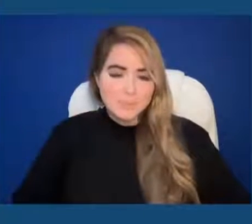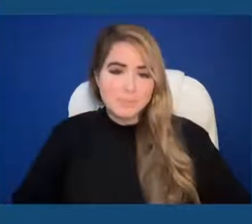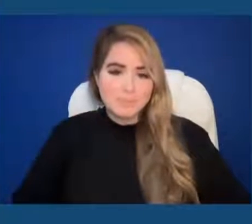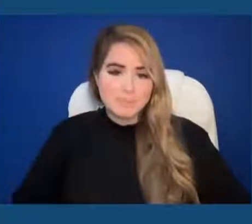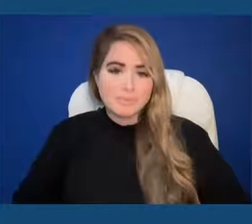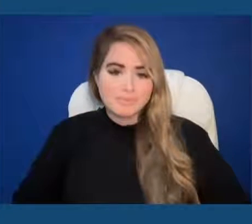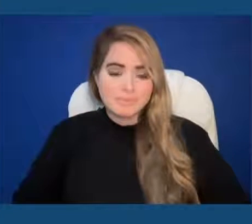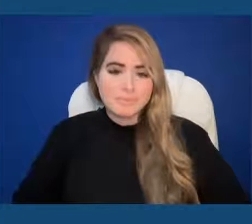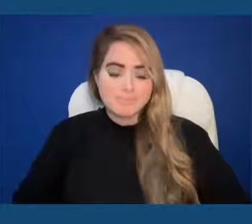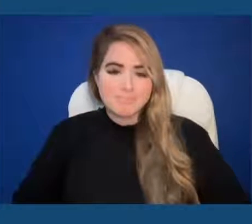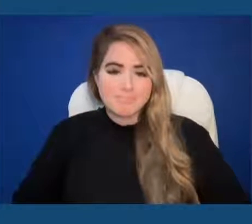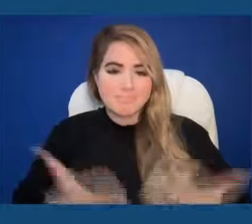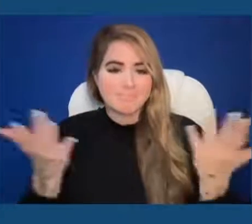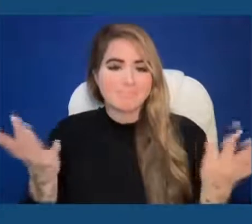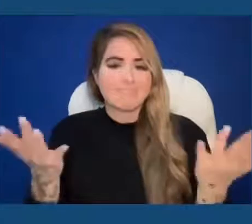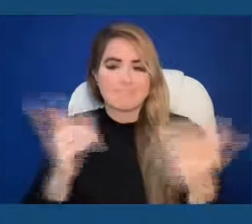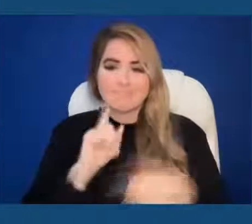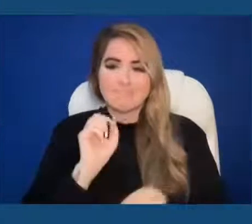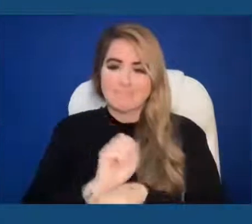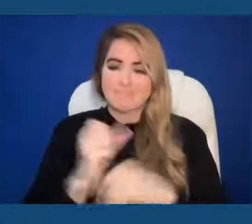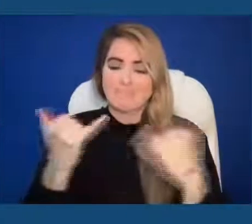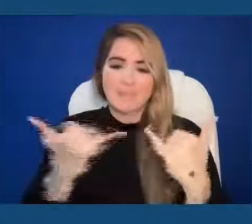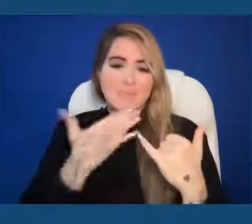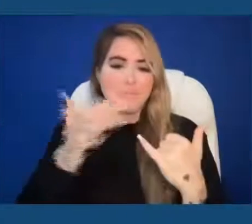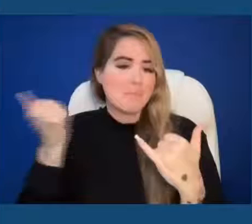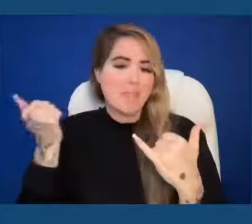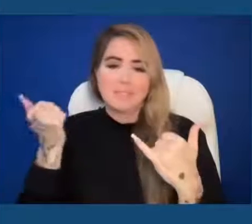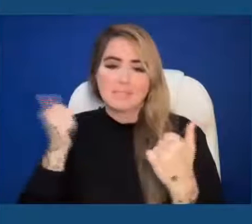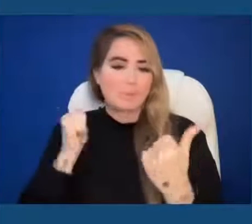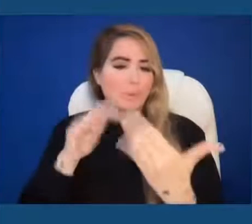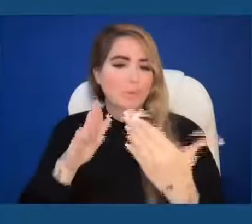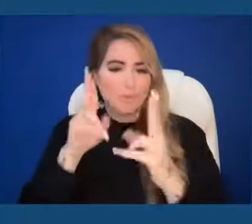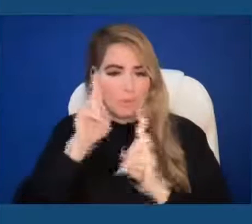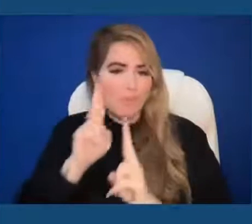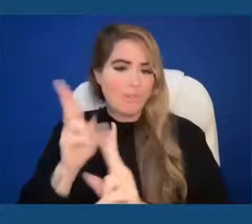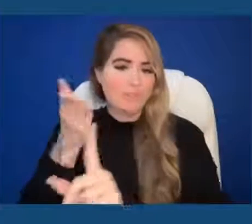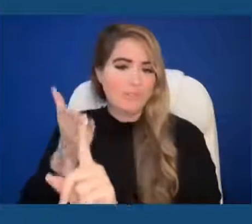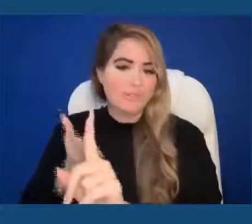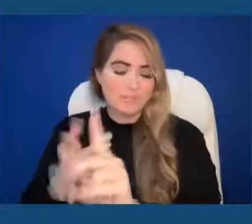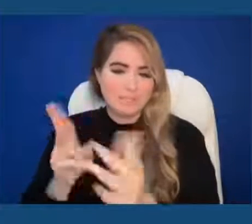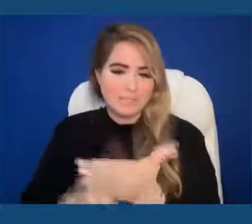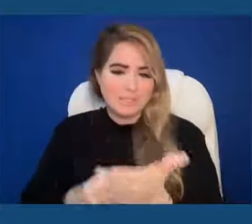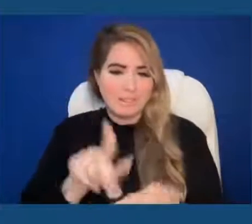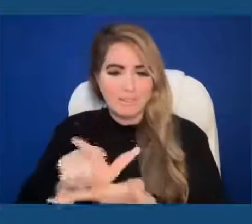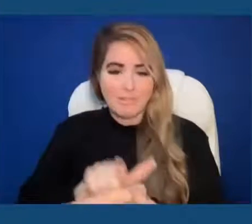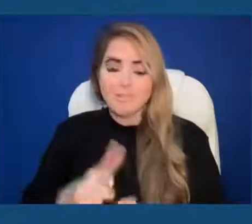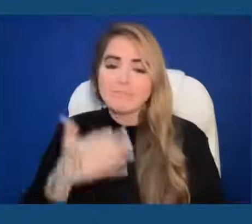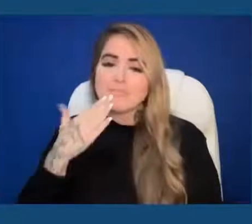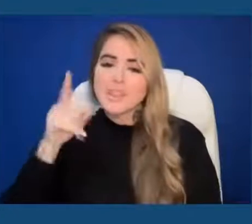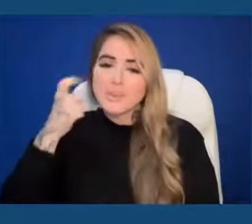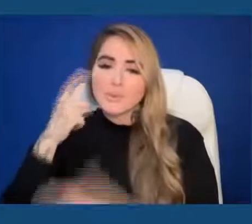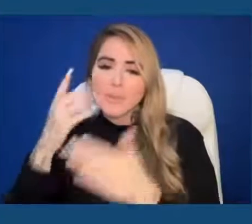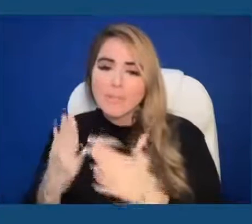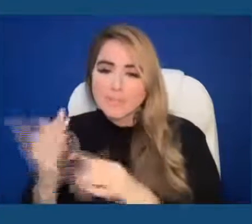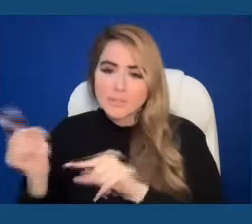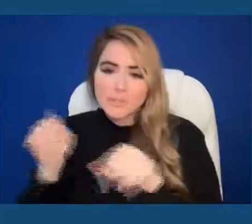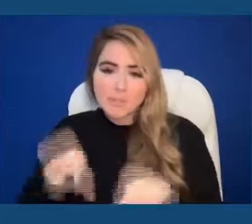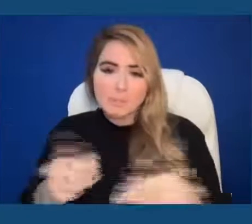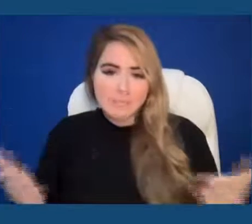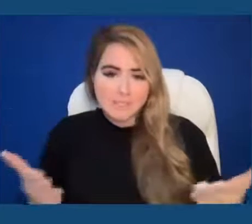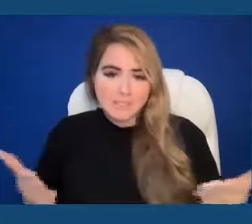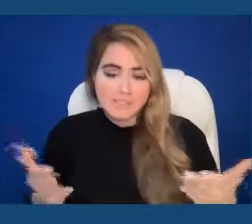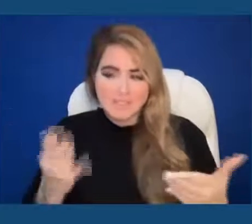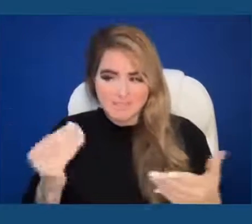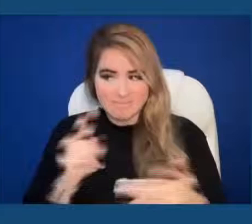So I can't think of a better way of honoring her as to signing this law today. Thank you, Governor Kathy Hochul, for coming here and for making this